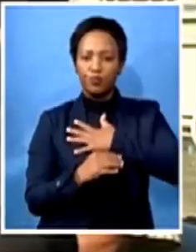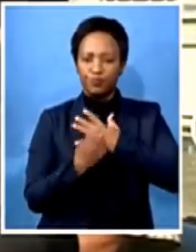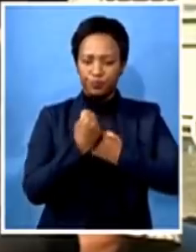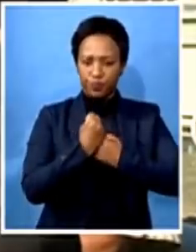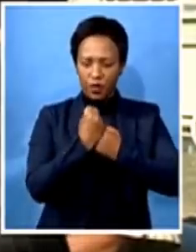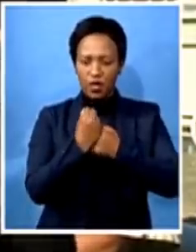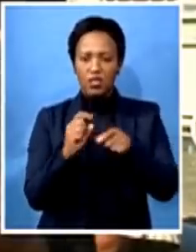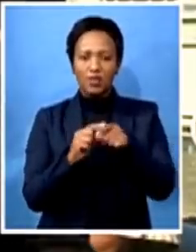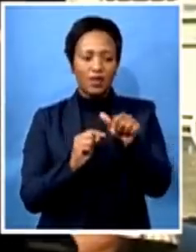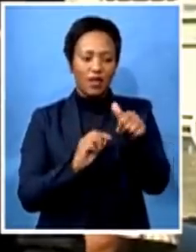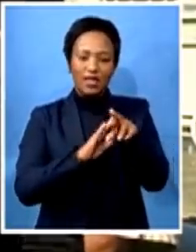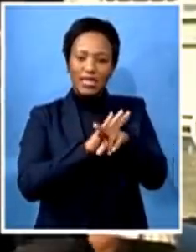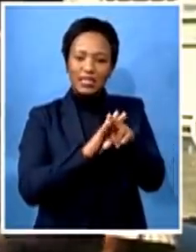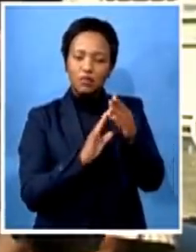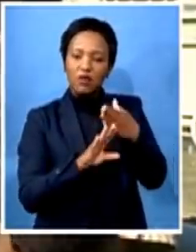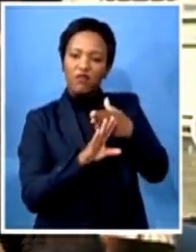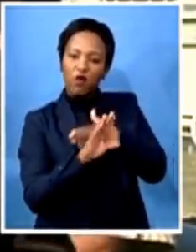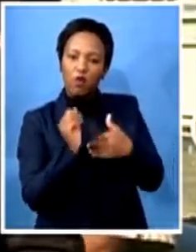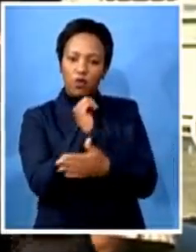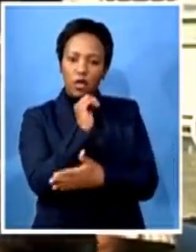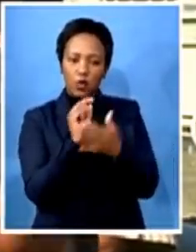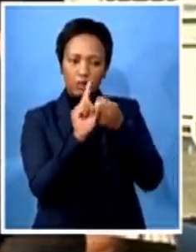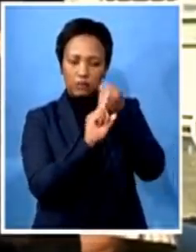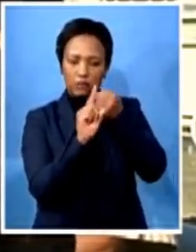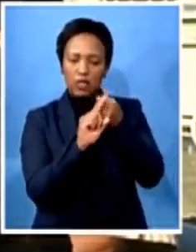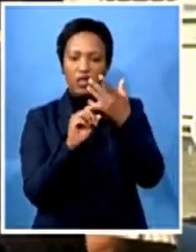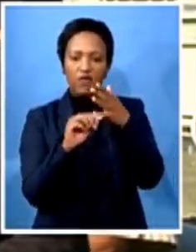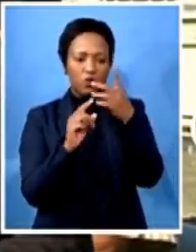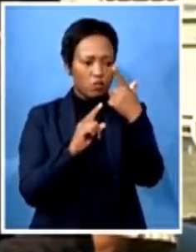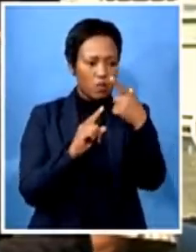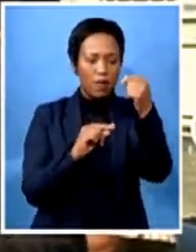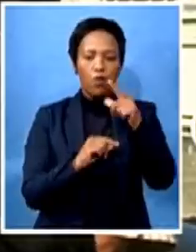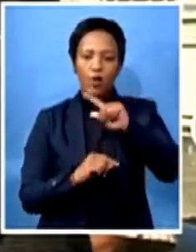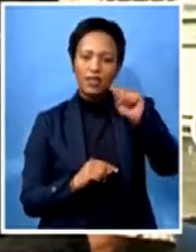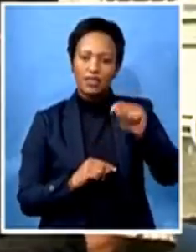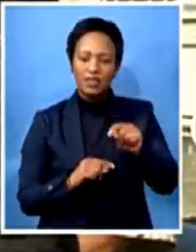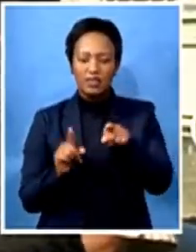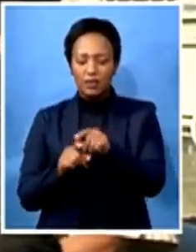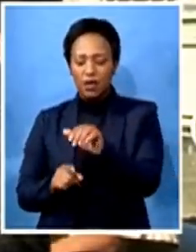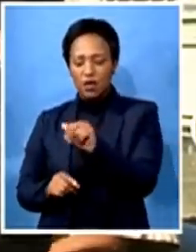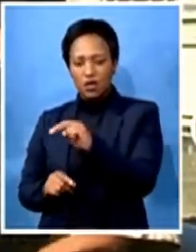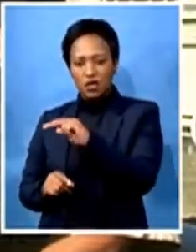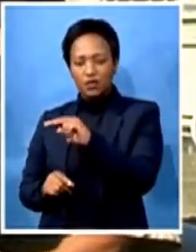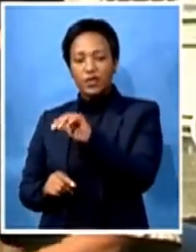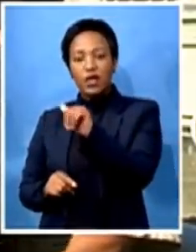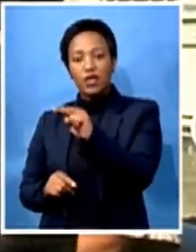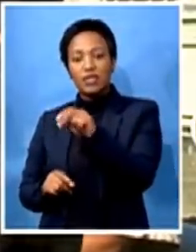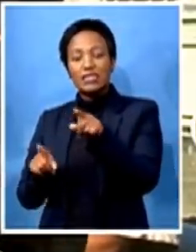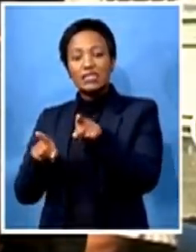went to Tanzania, ANC itself went to Zambia, into exile, singing for solidarity. There is a